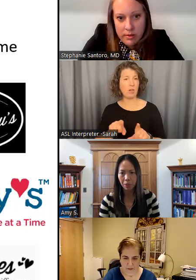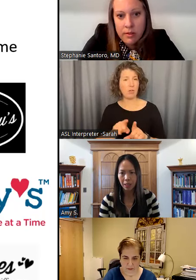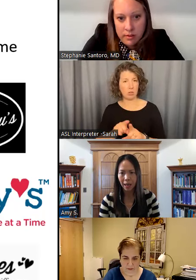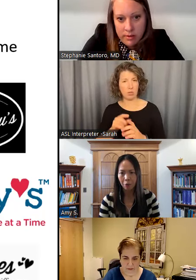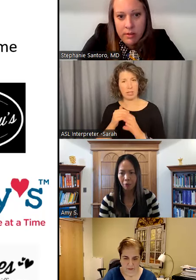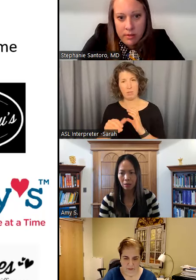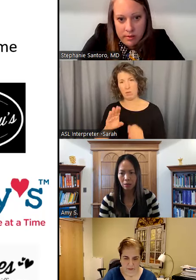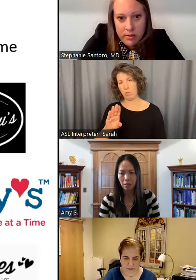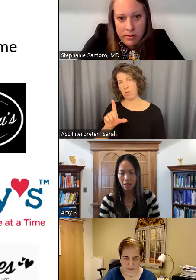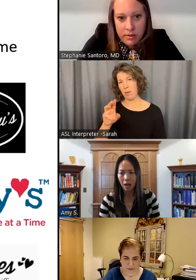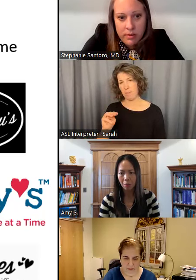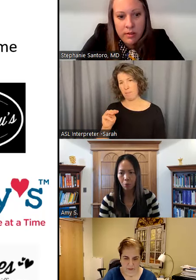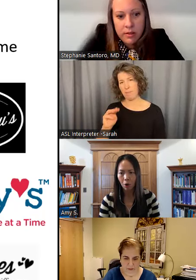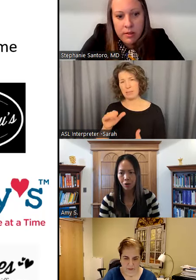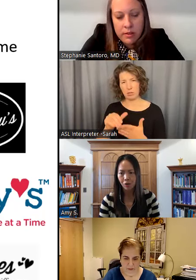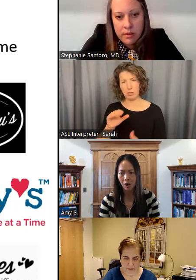at